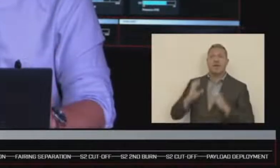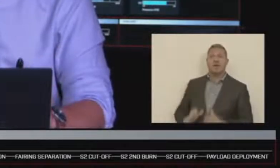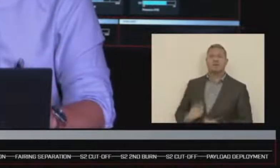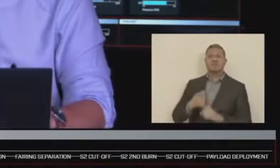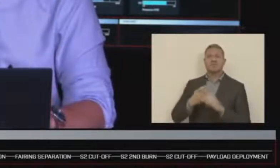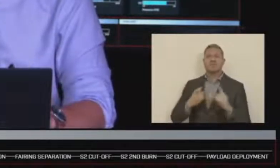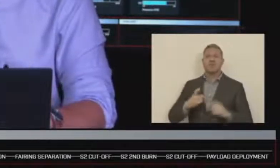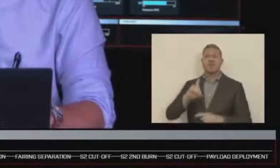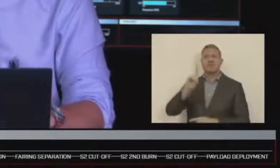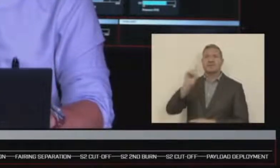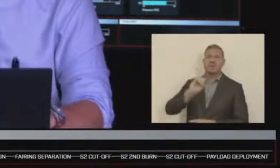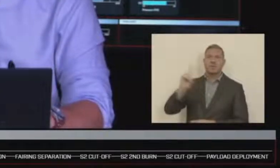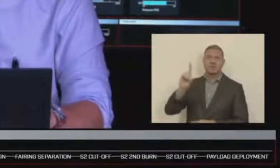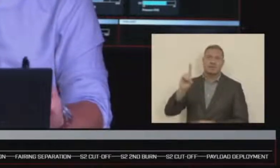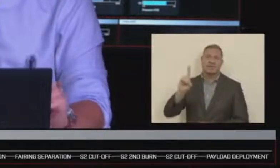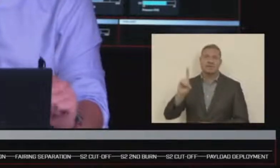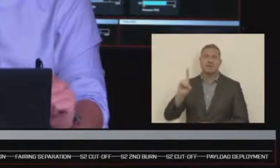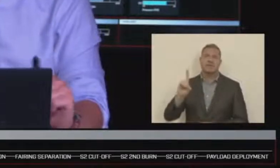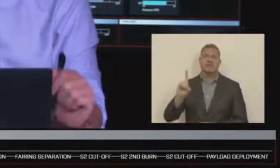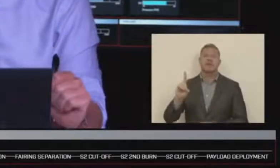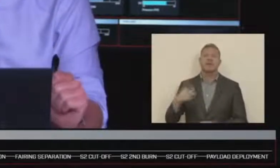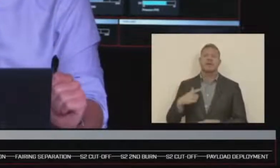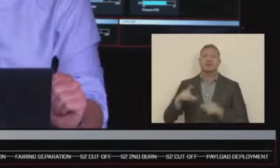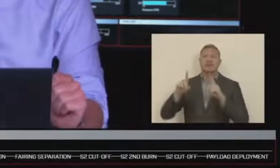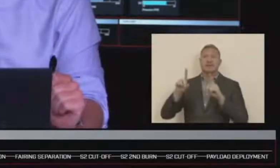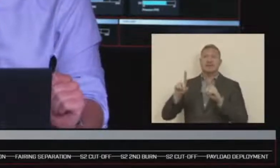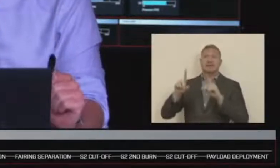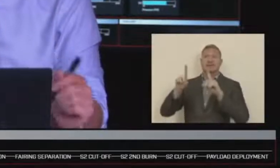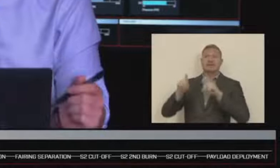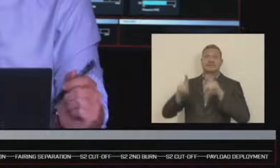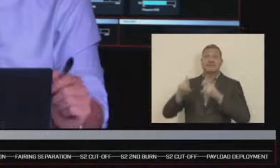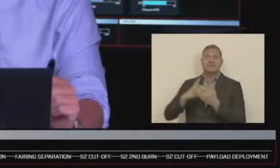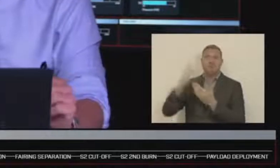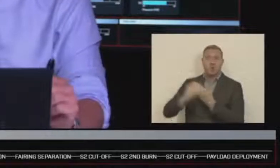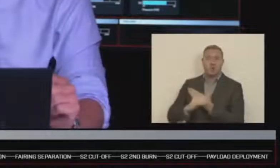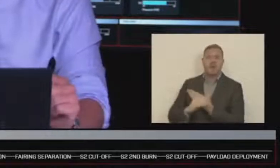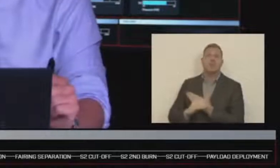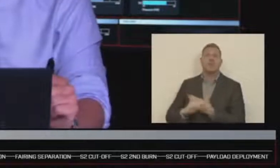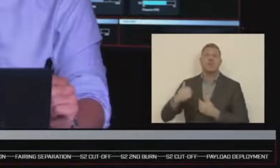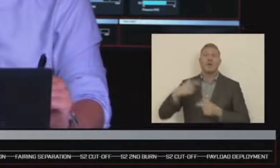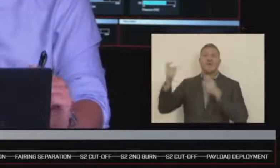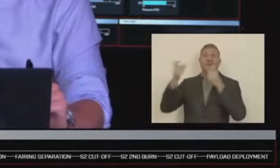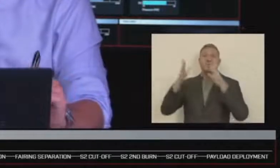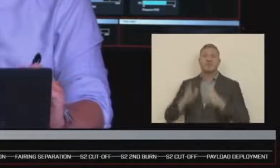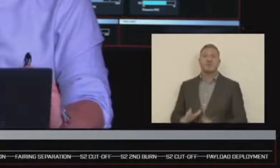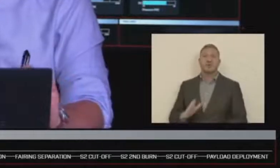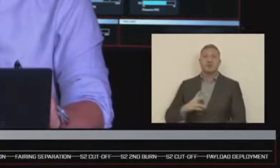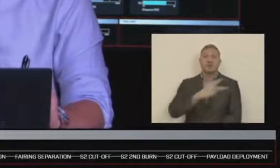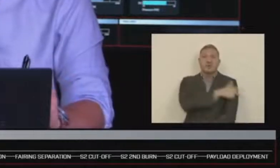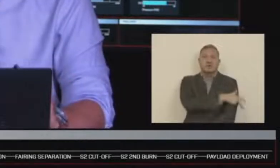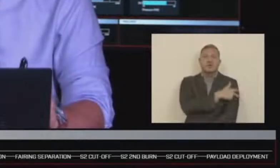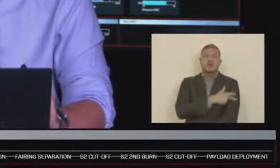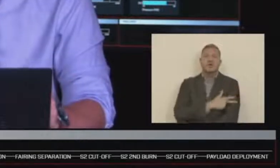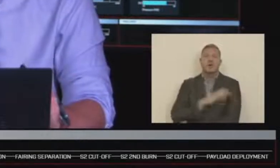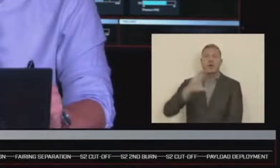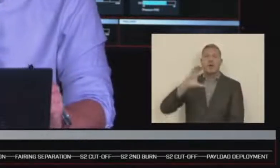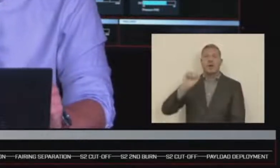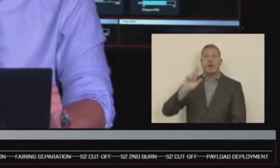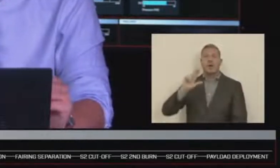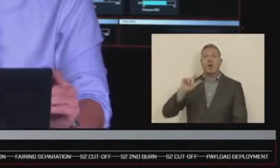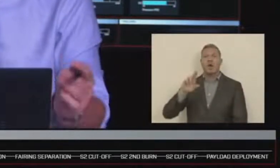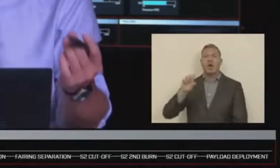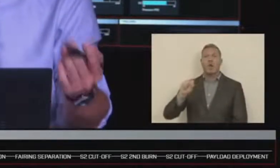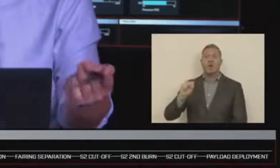of Defense's Space Test Program, or STP. We have the director, Colonel Carlos